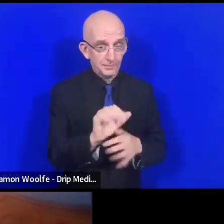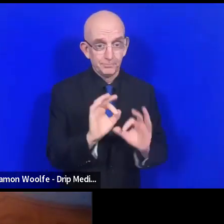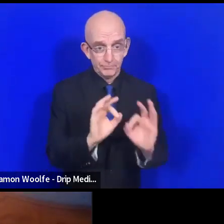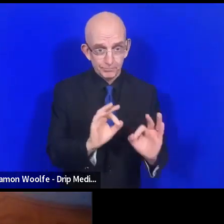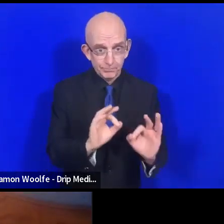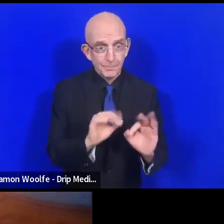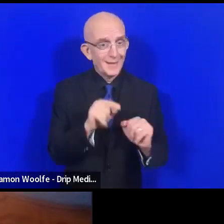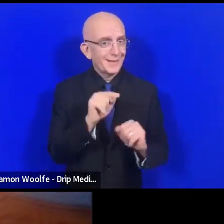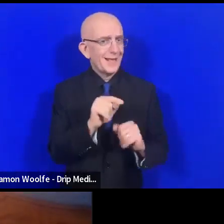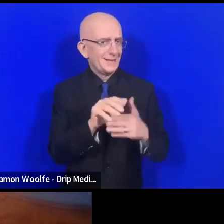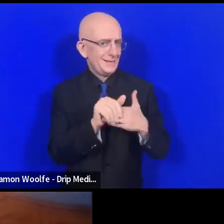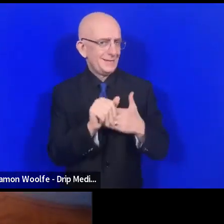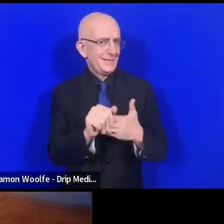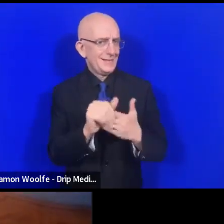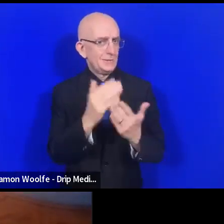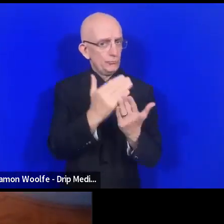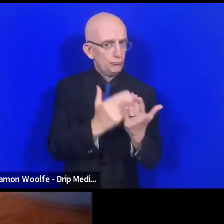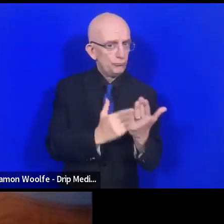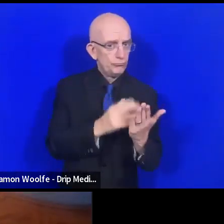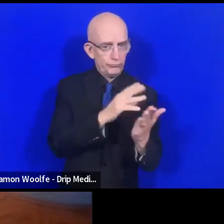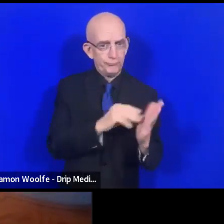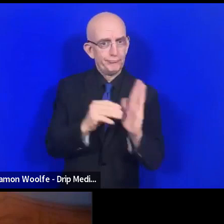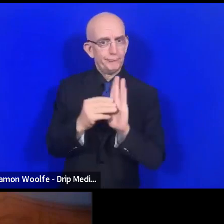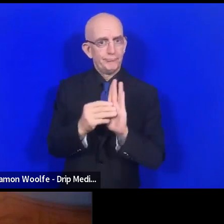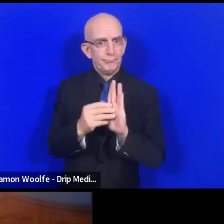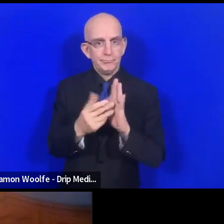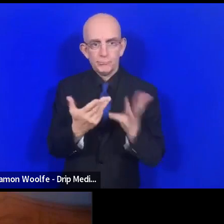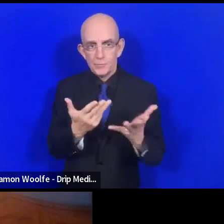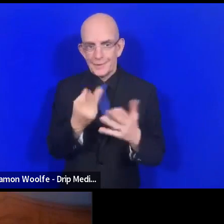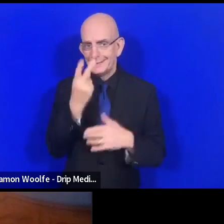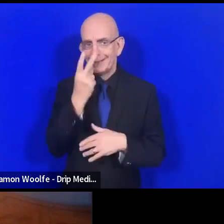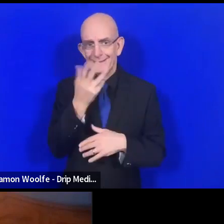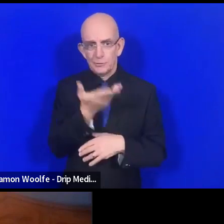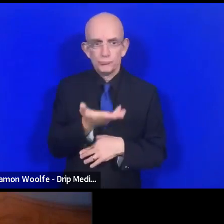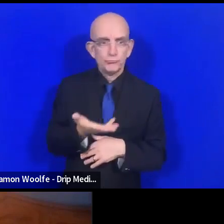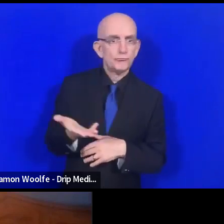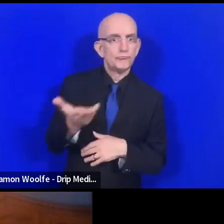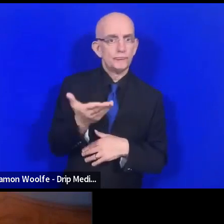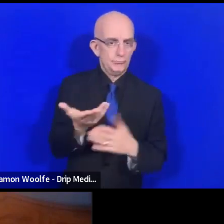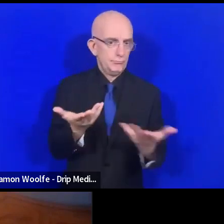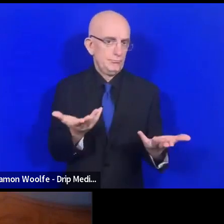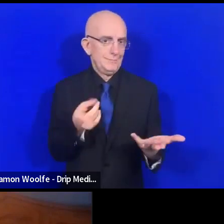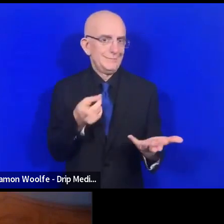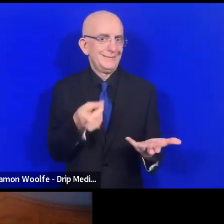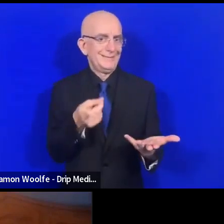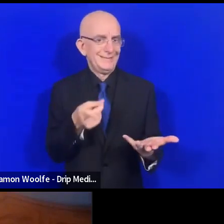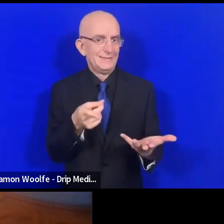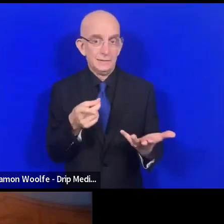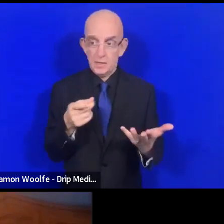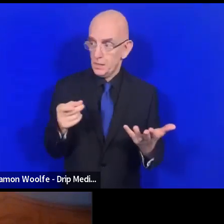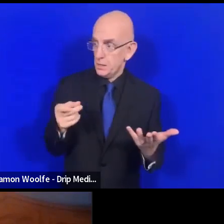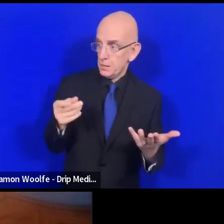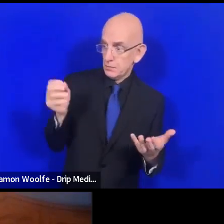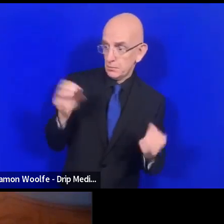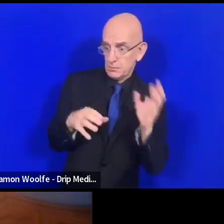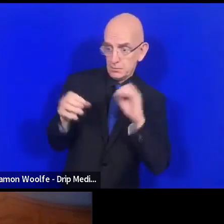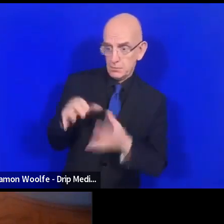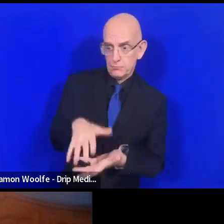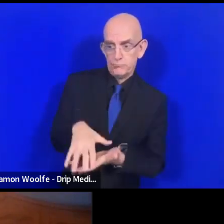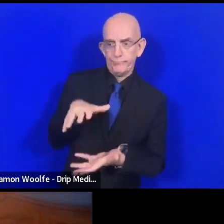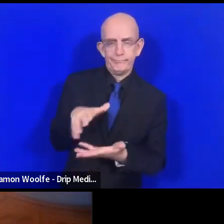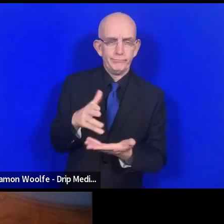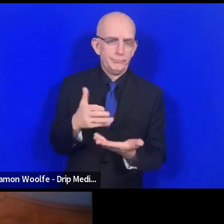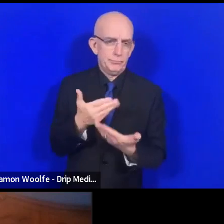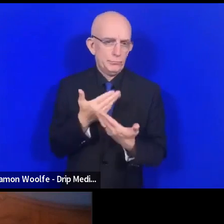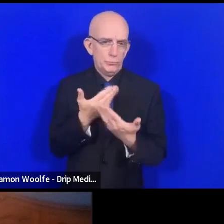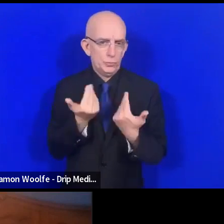information as a resource. One last question, and then we'll close out the session. This question came in